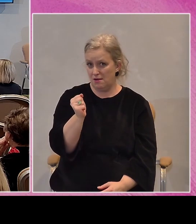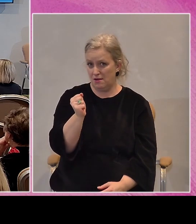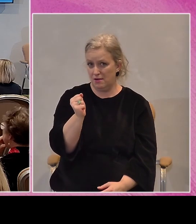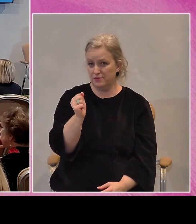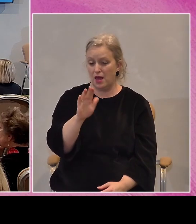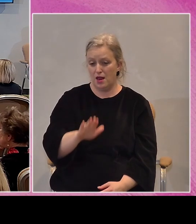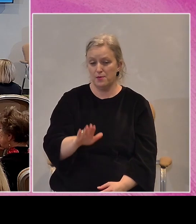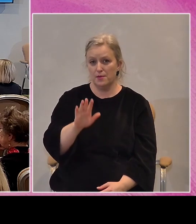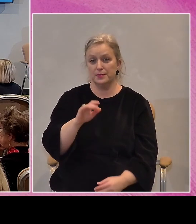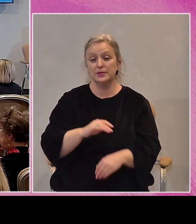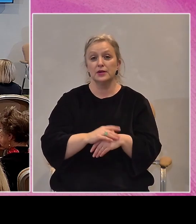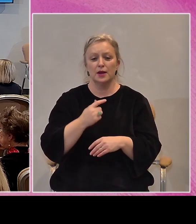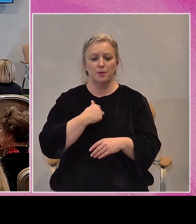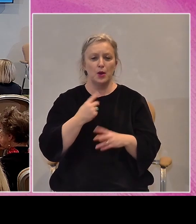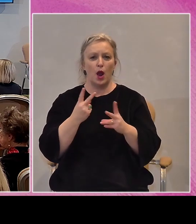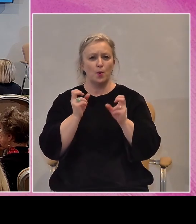Franka,